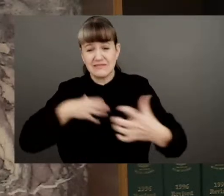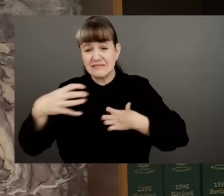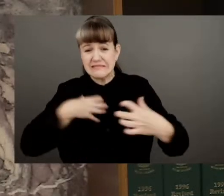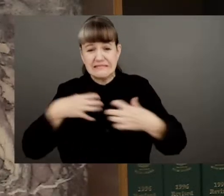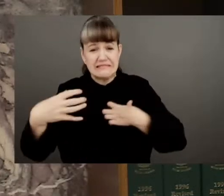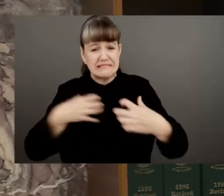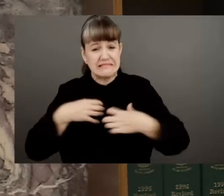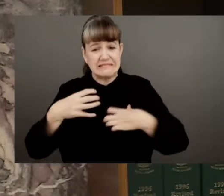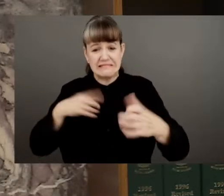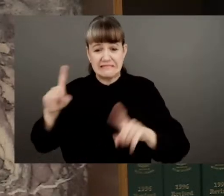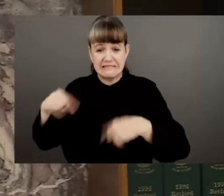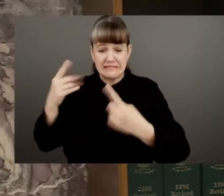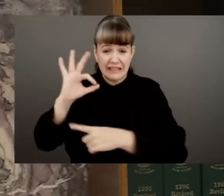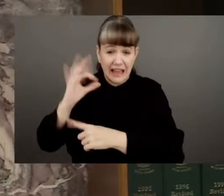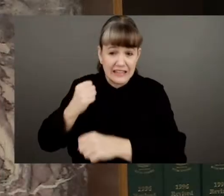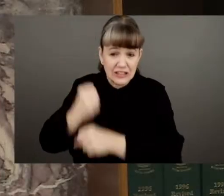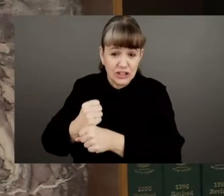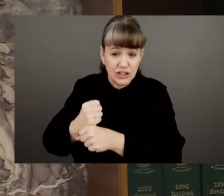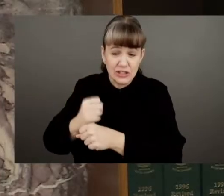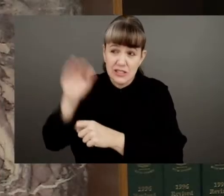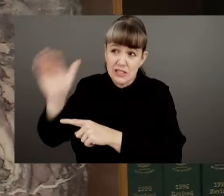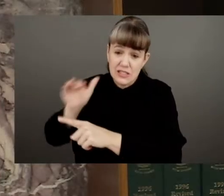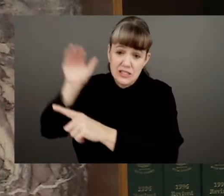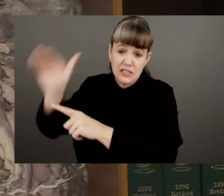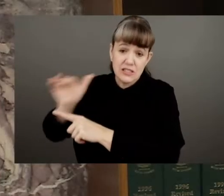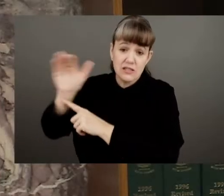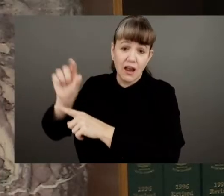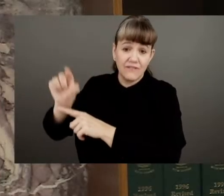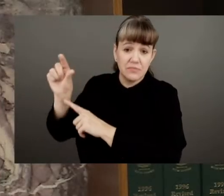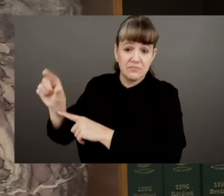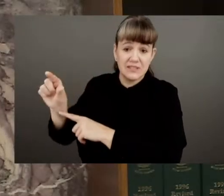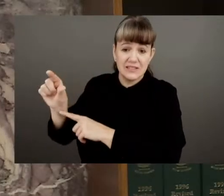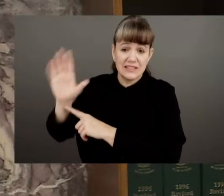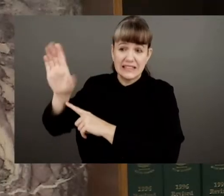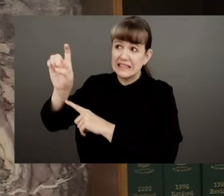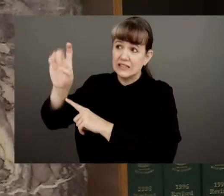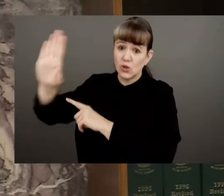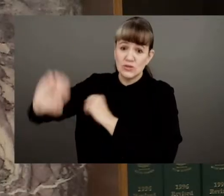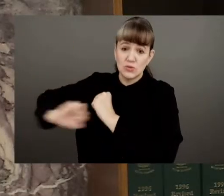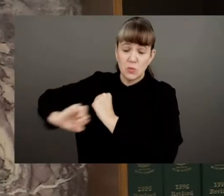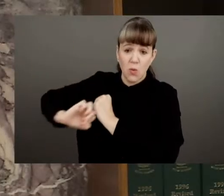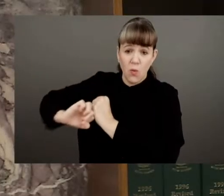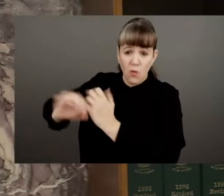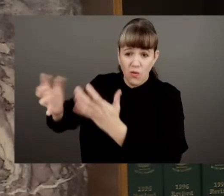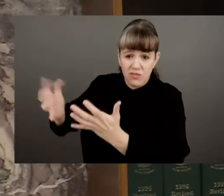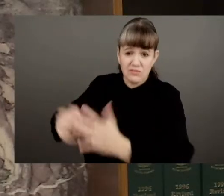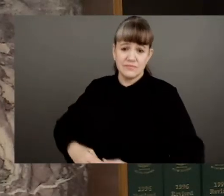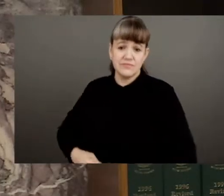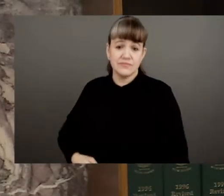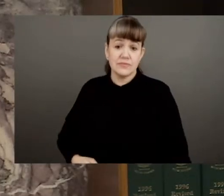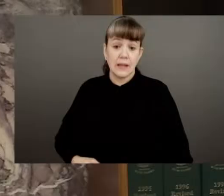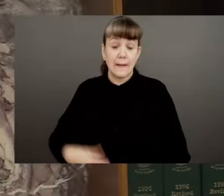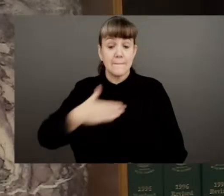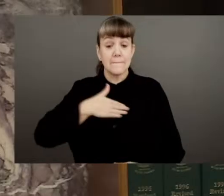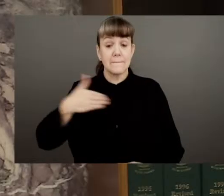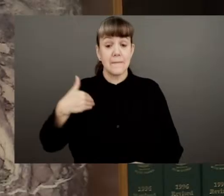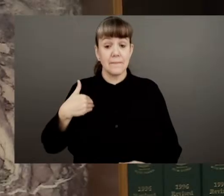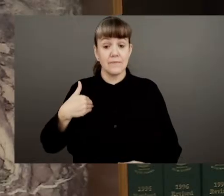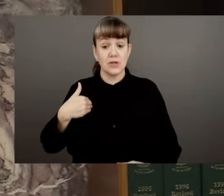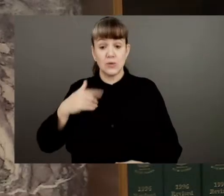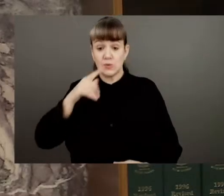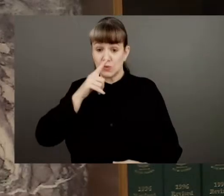Members on both sides of the House were asked to stand and take a photo as a pledge with these nurses and